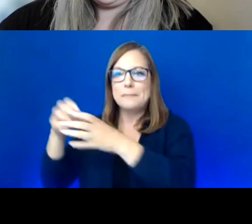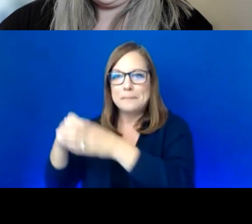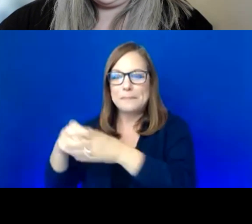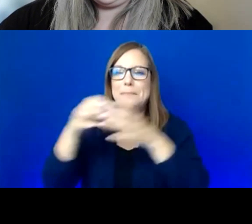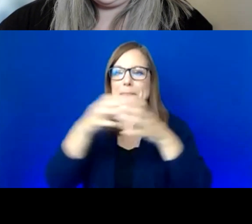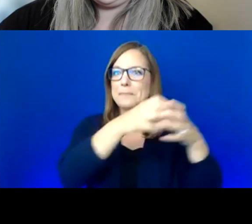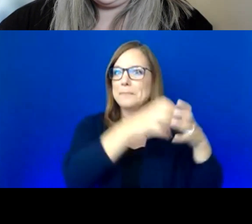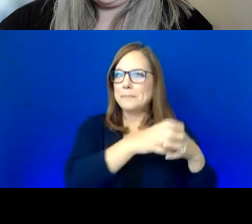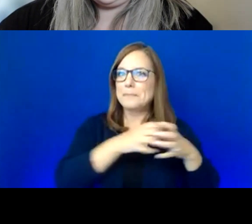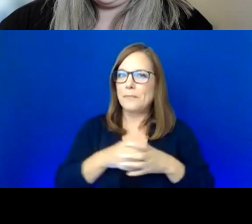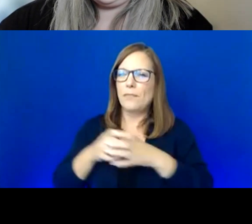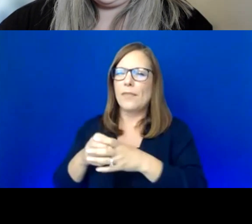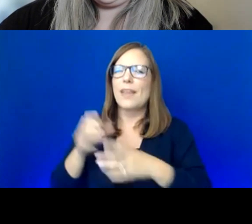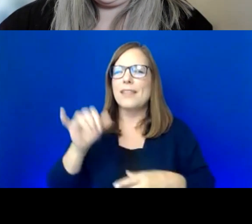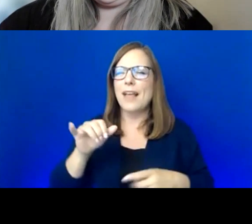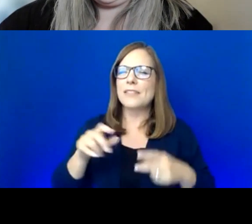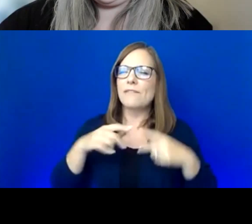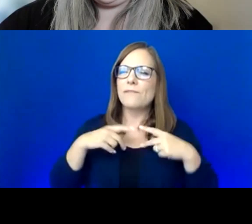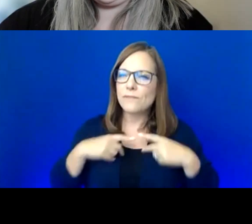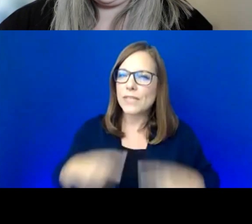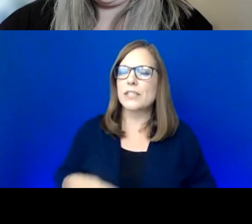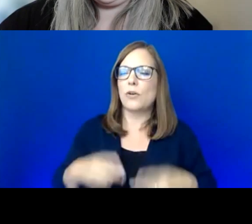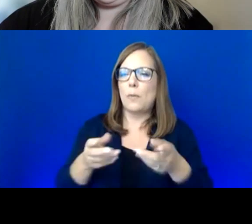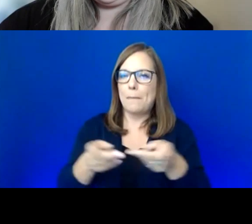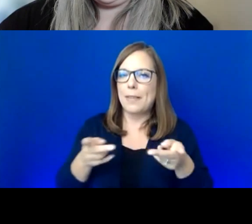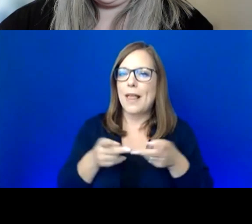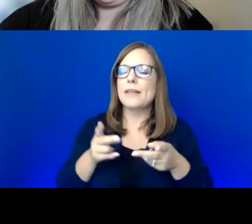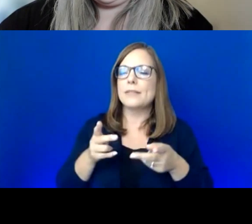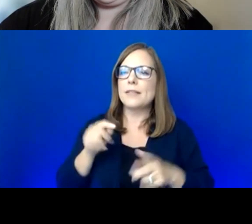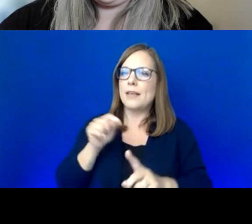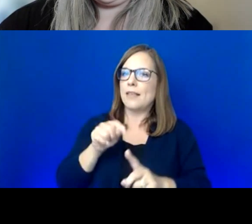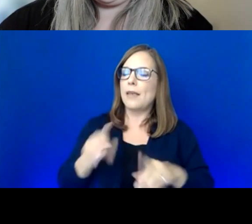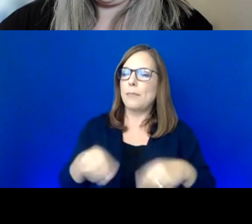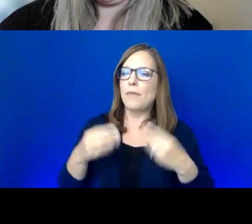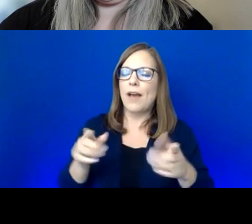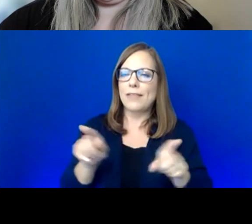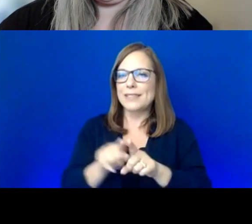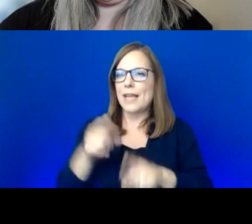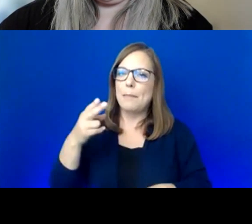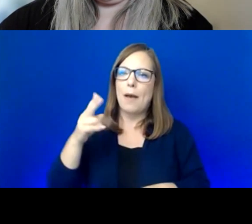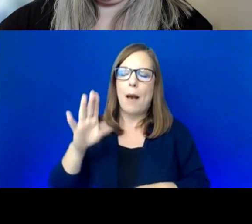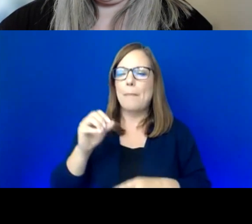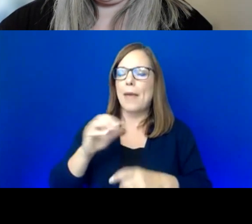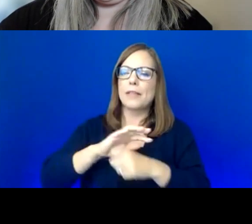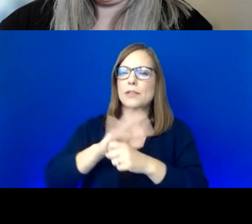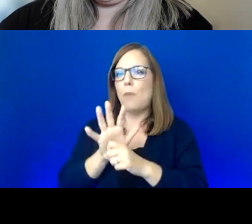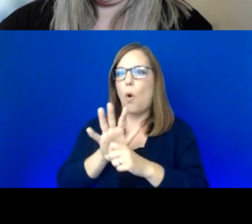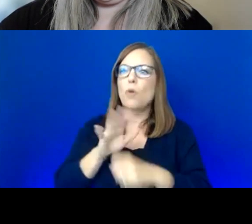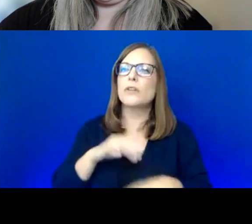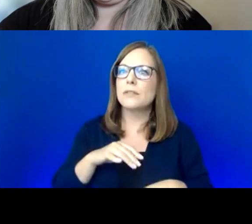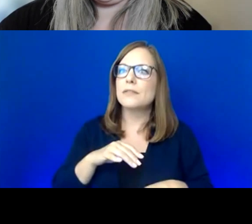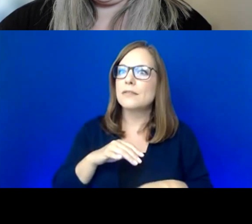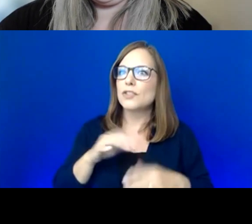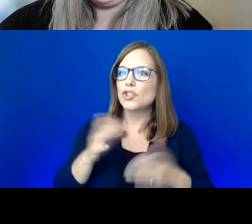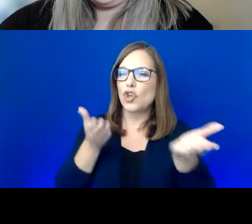of physical hubs as well that provide that same hub and spoke service. So you're right, the word is being used in a couple different ways to try